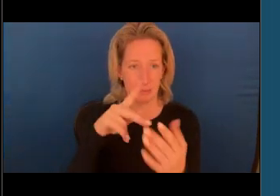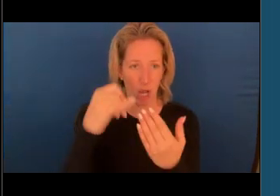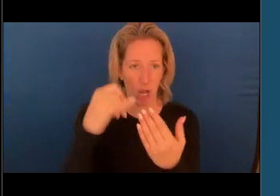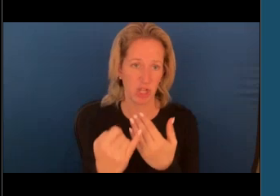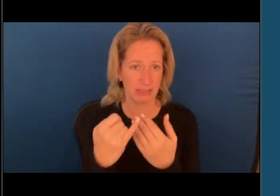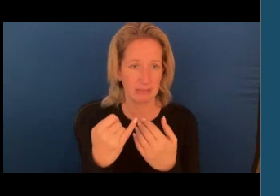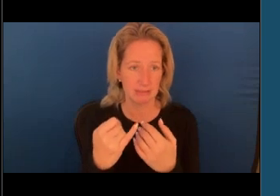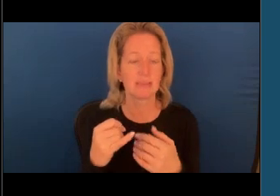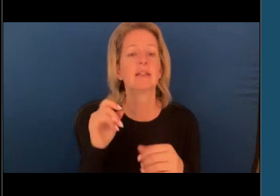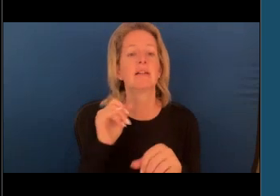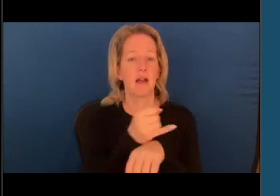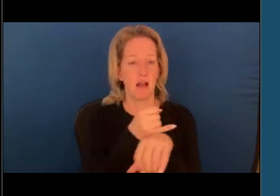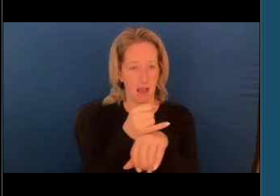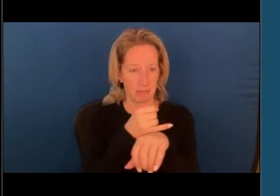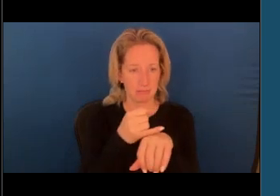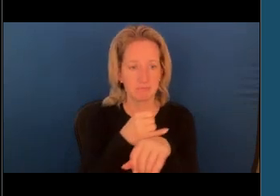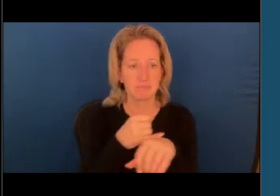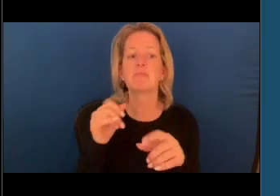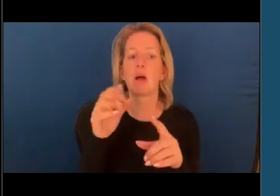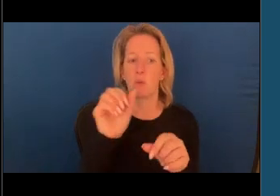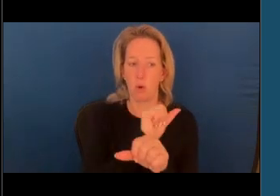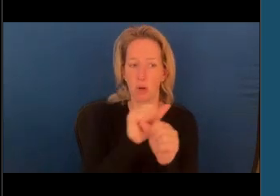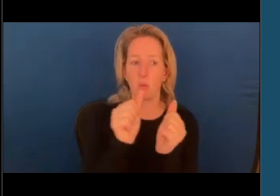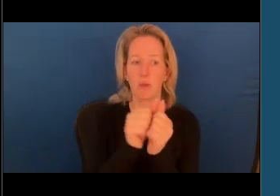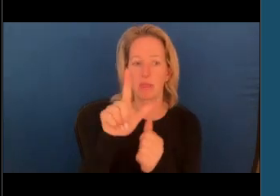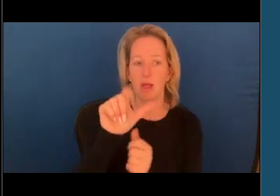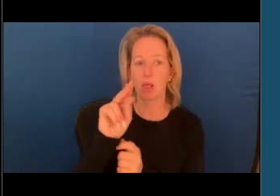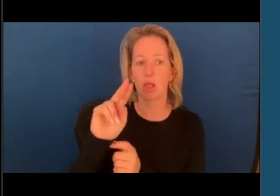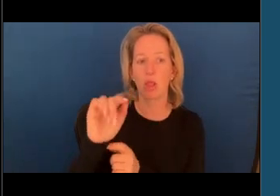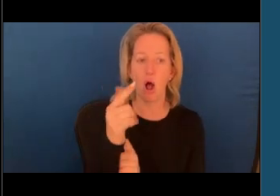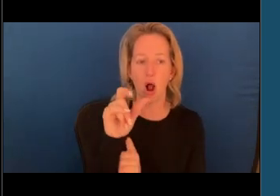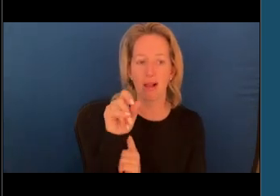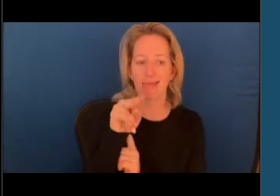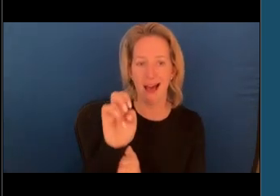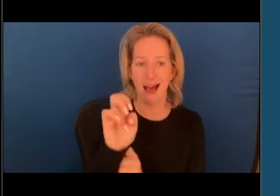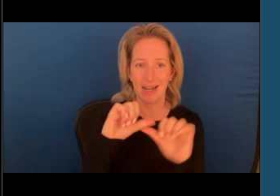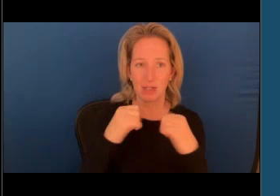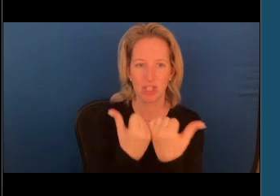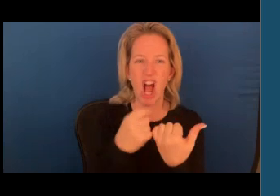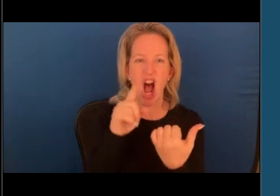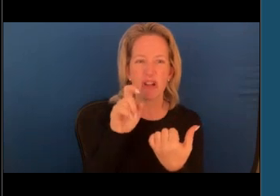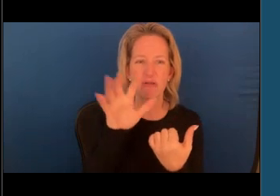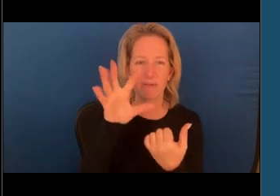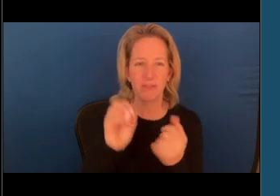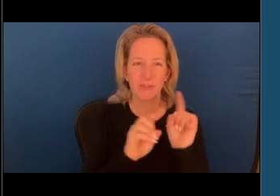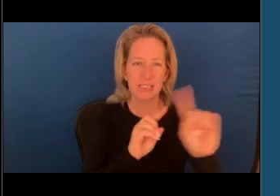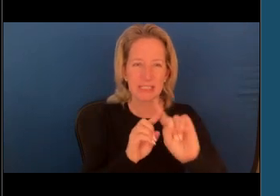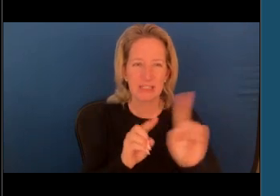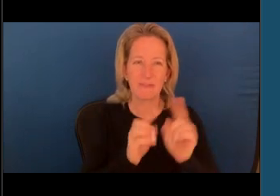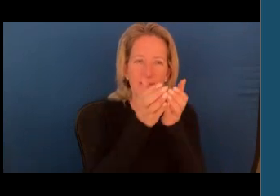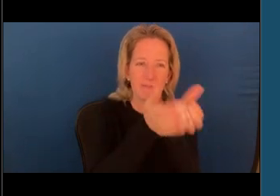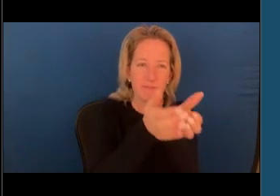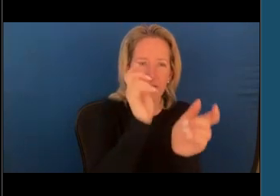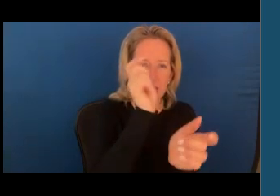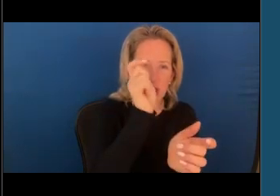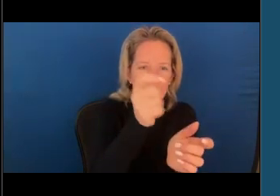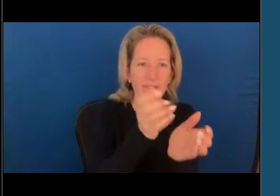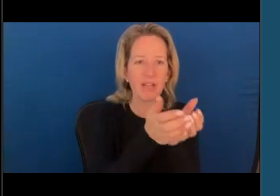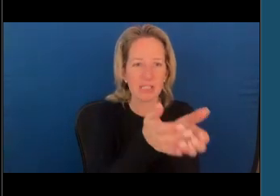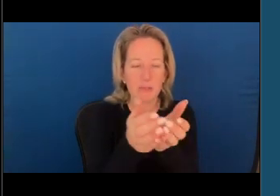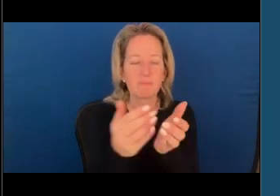with the Hawaii Longline Association, which is 150 fishing vessels that go out into the ocean. So using these vessels